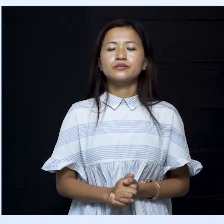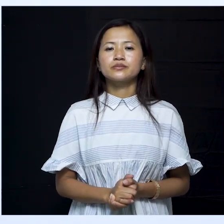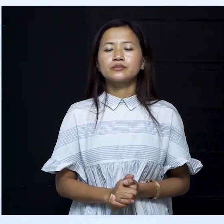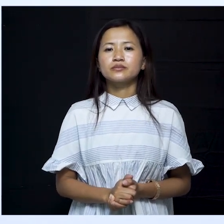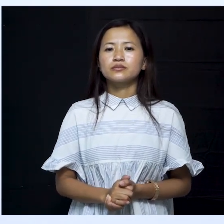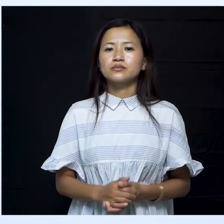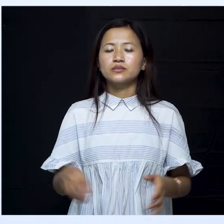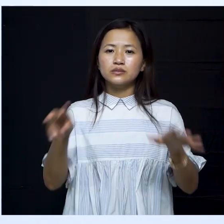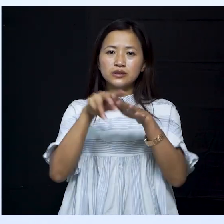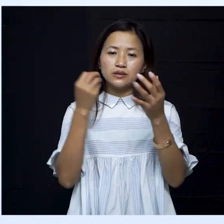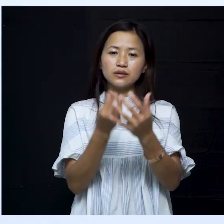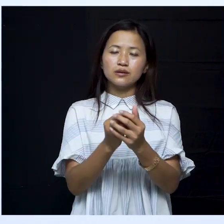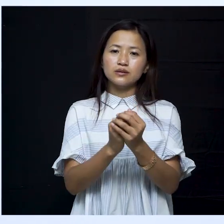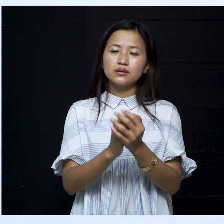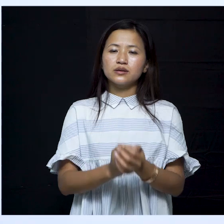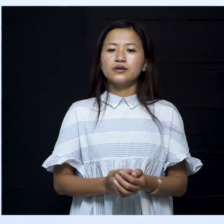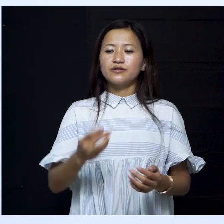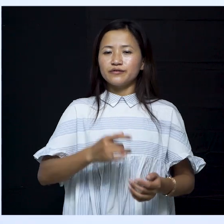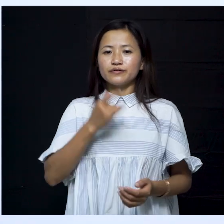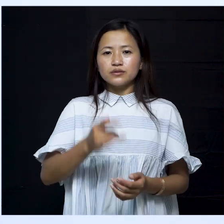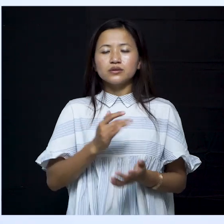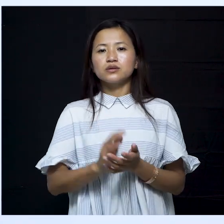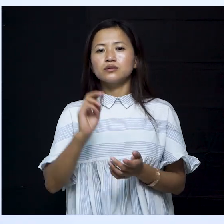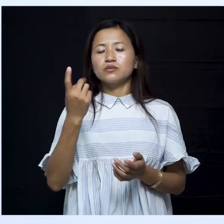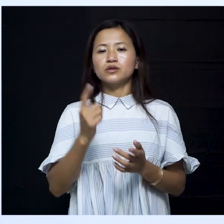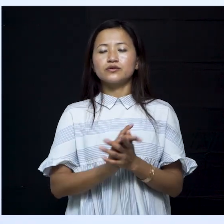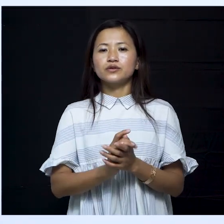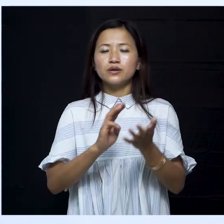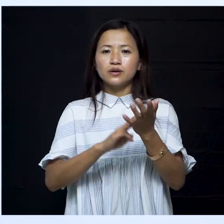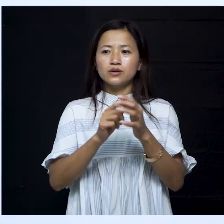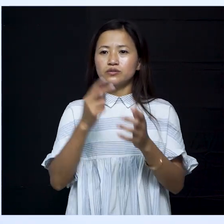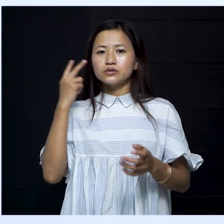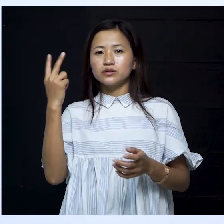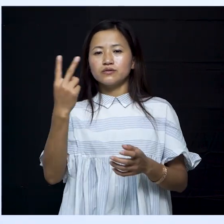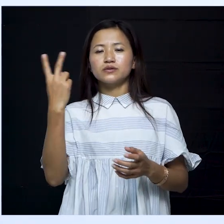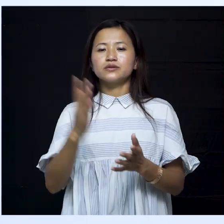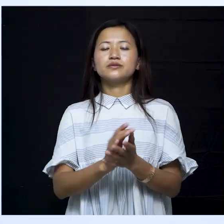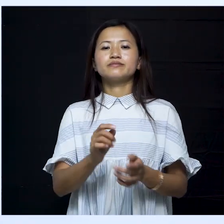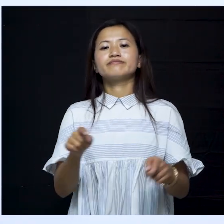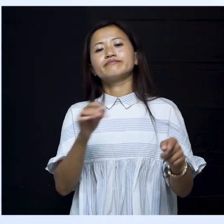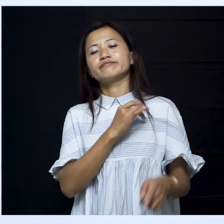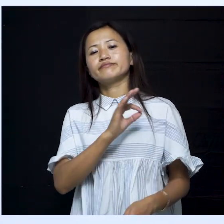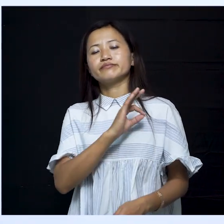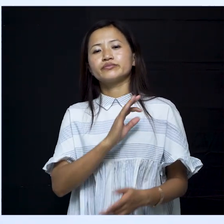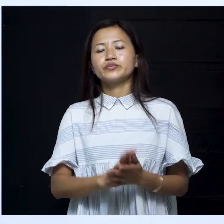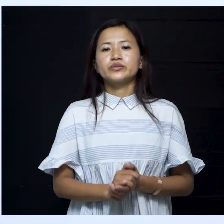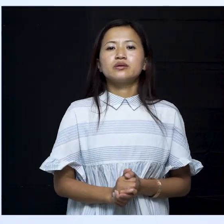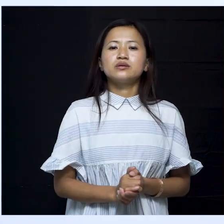And he added that he felt it as one of the mysteries that makes traveling interesting. And if you go travel and